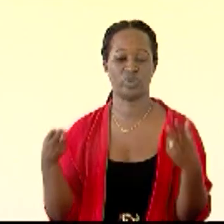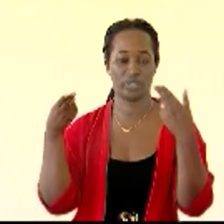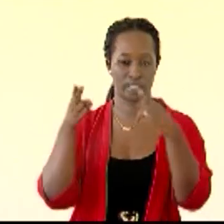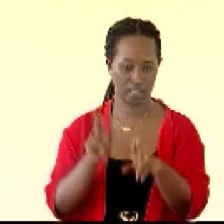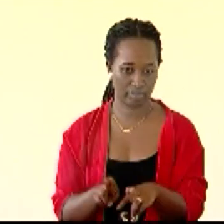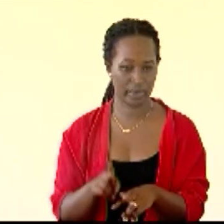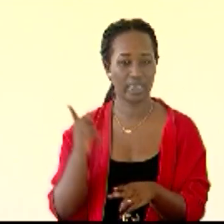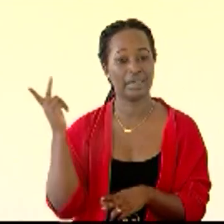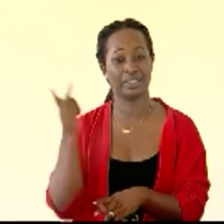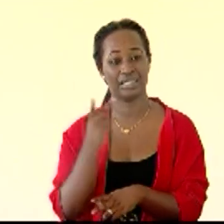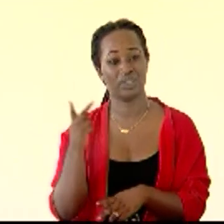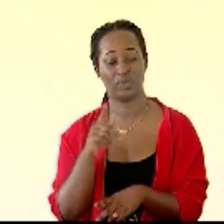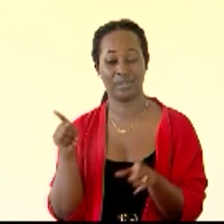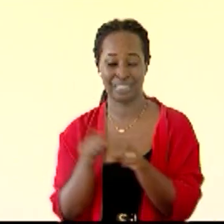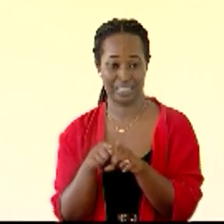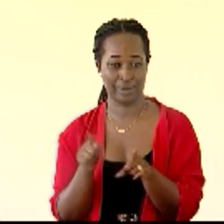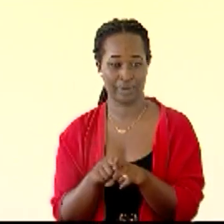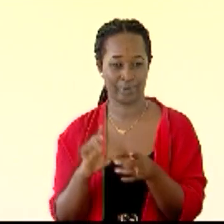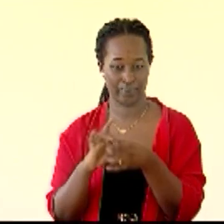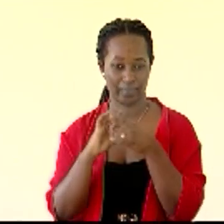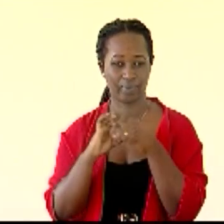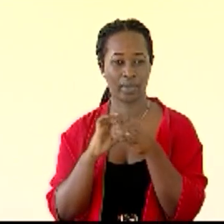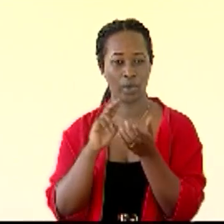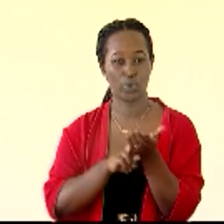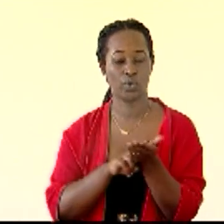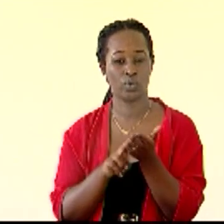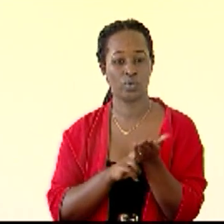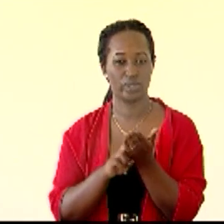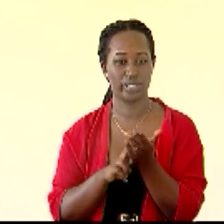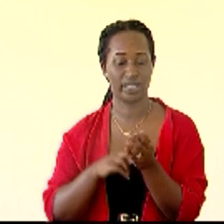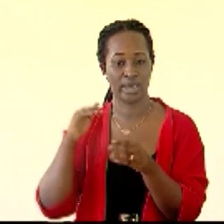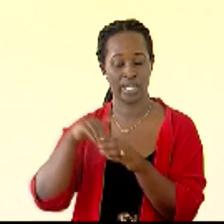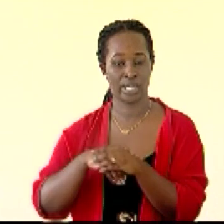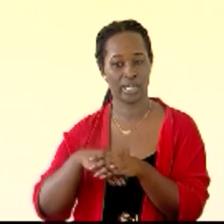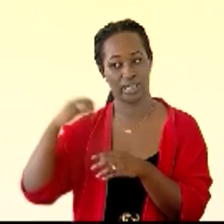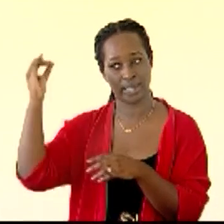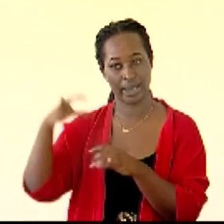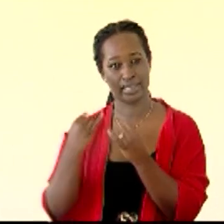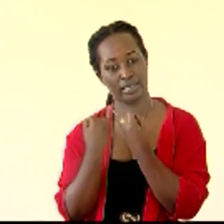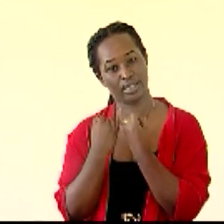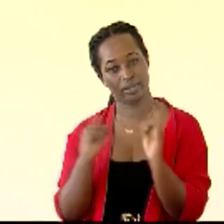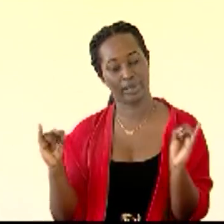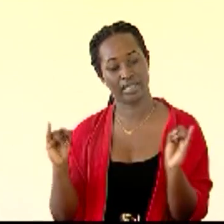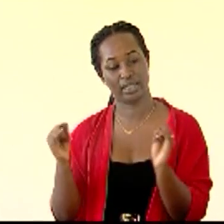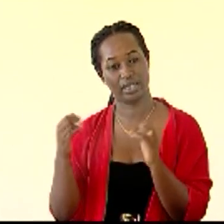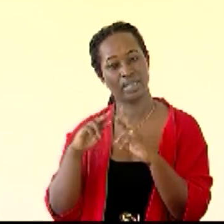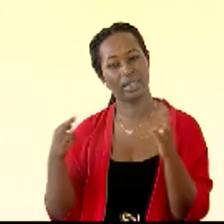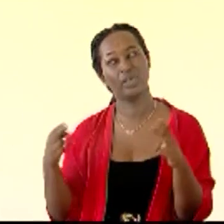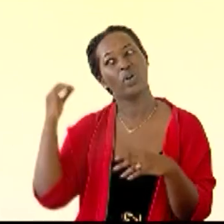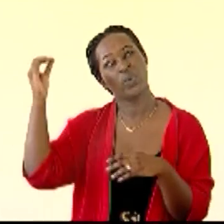two are assimilated, used in the light-independent reaction. But why